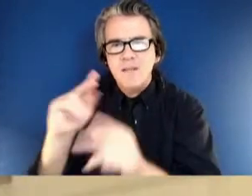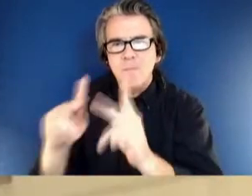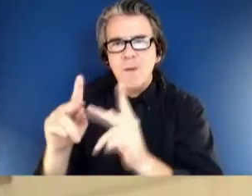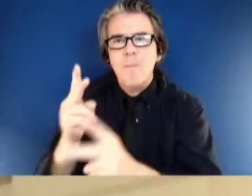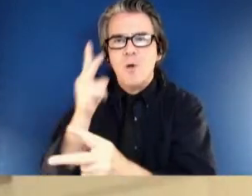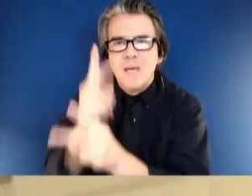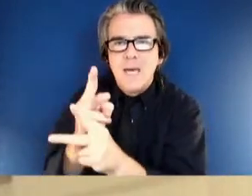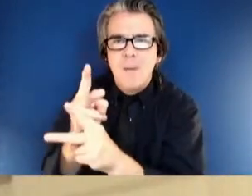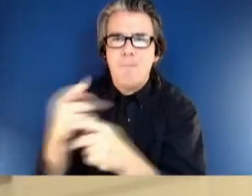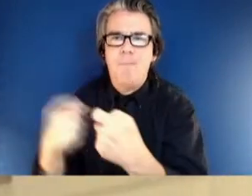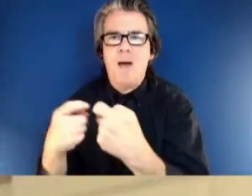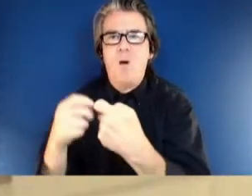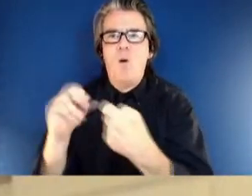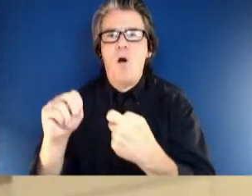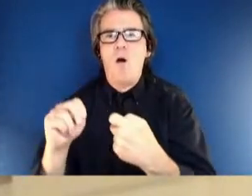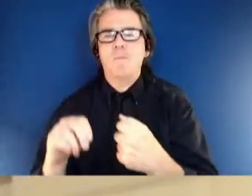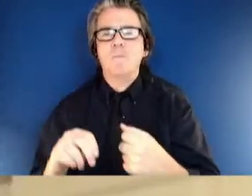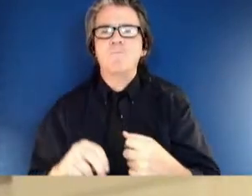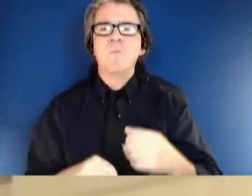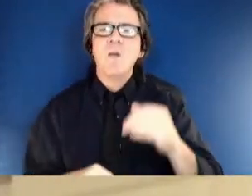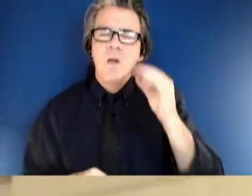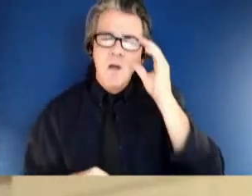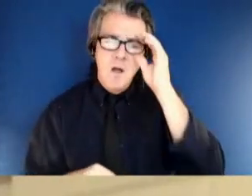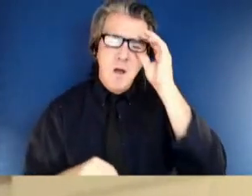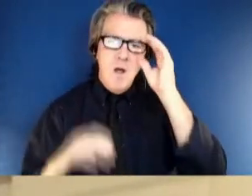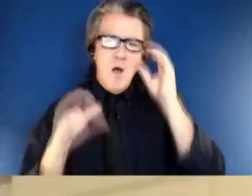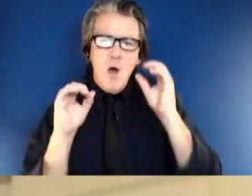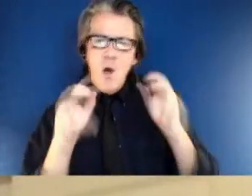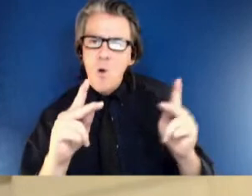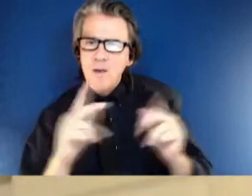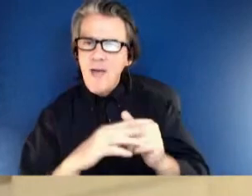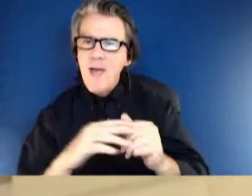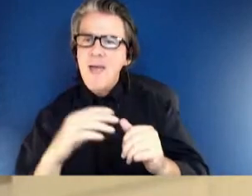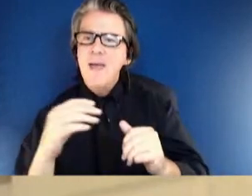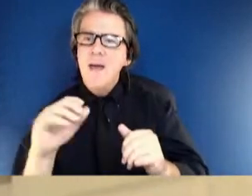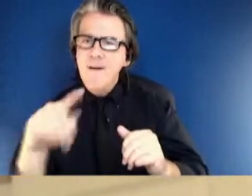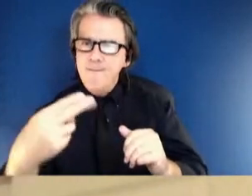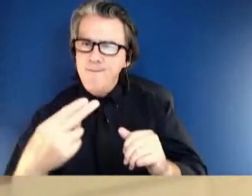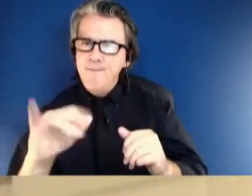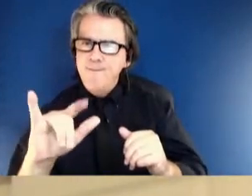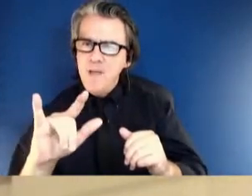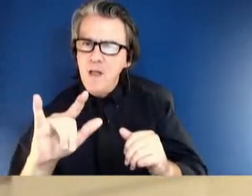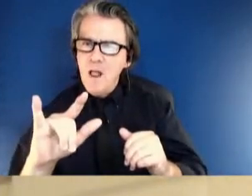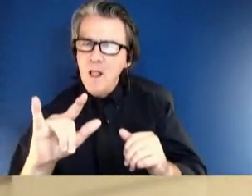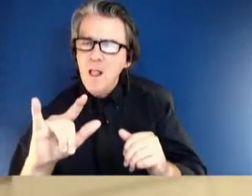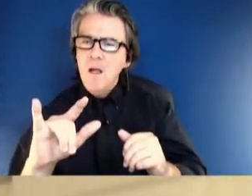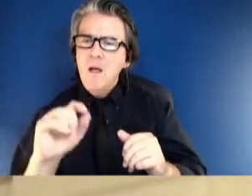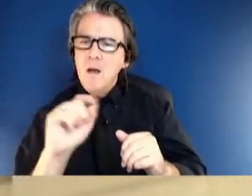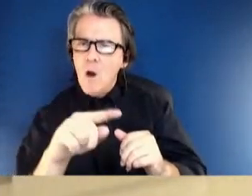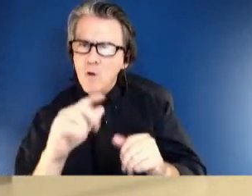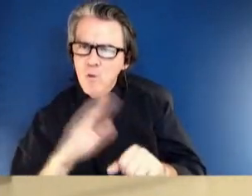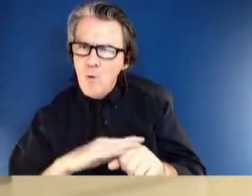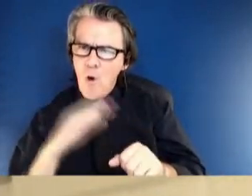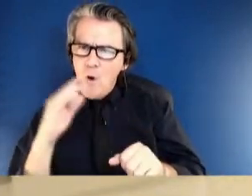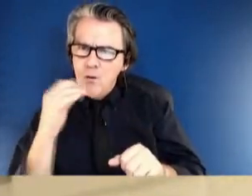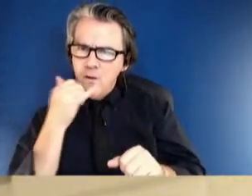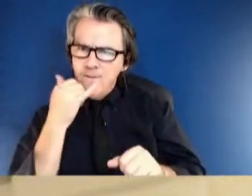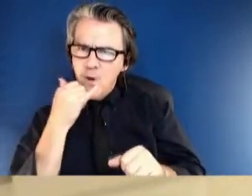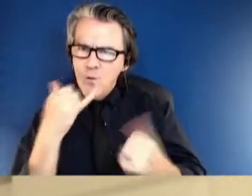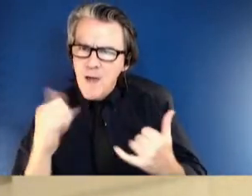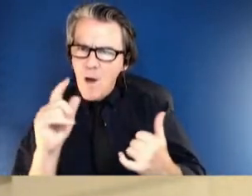see if we have Phil Gomez still on the line with us from KSBW on Central Coast. Are you on,